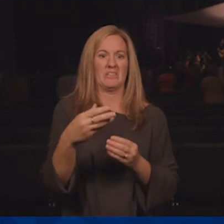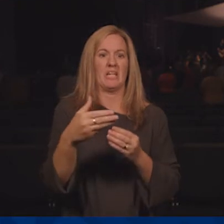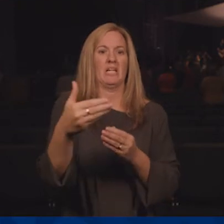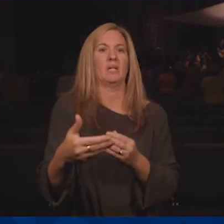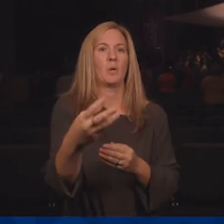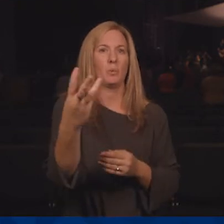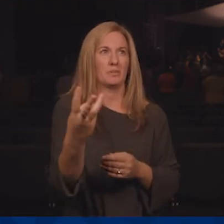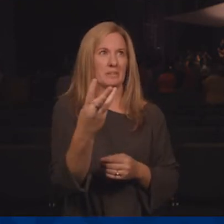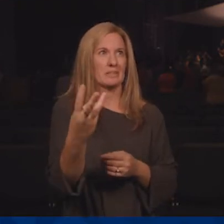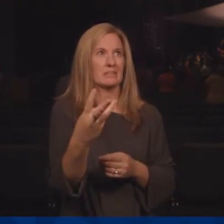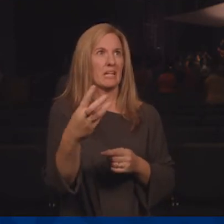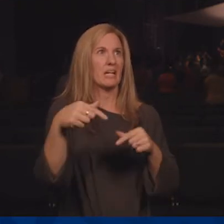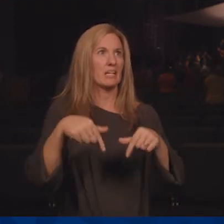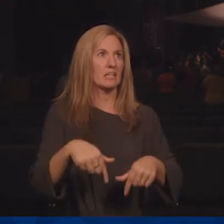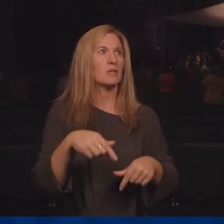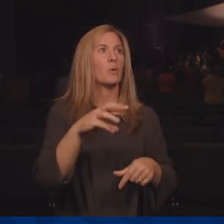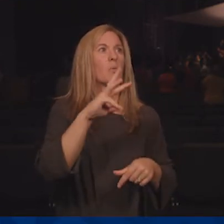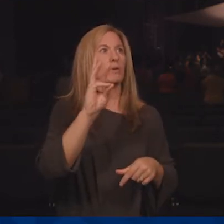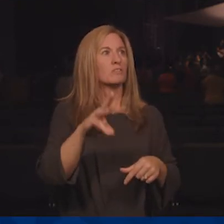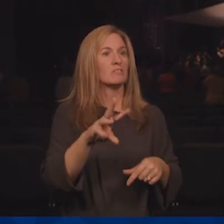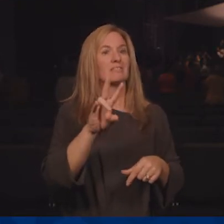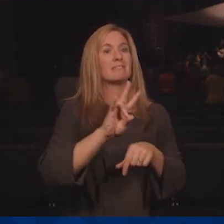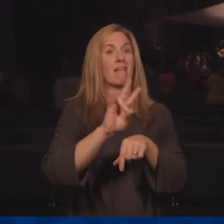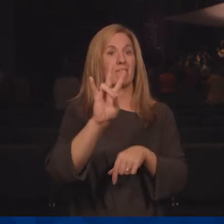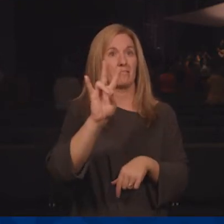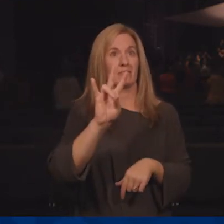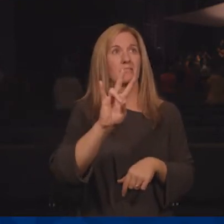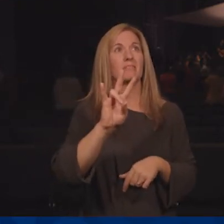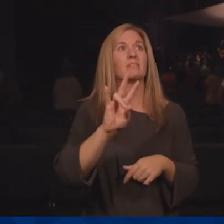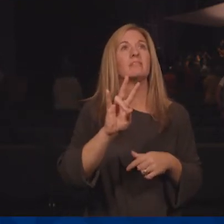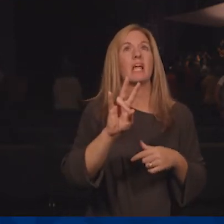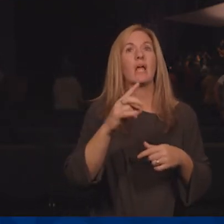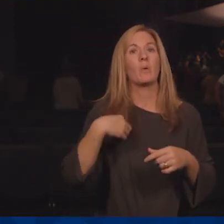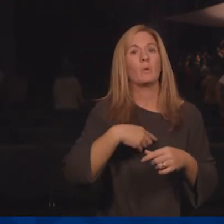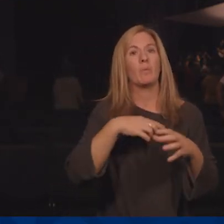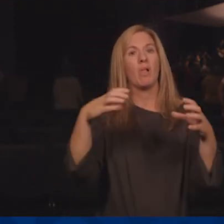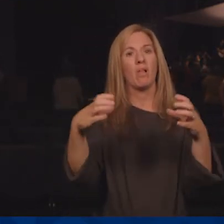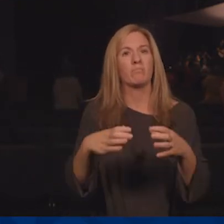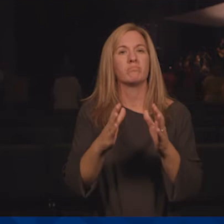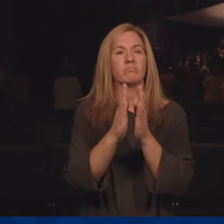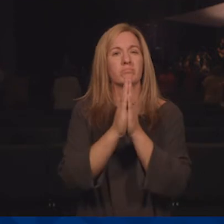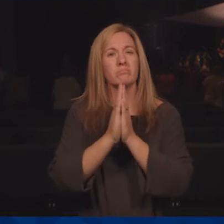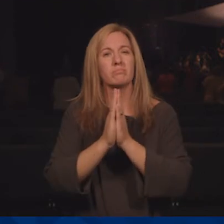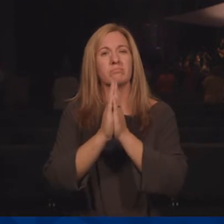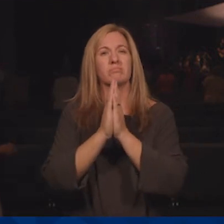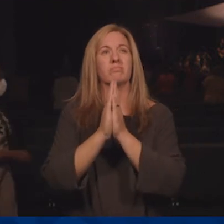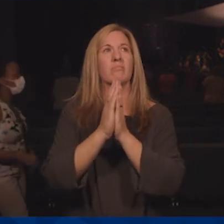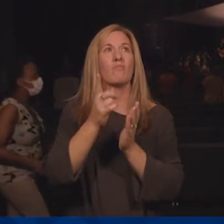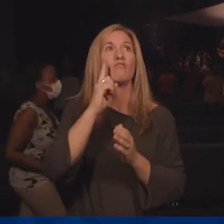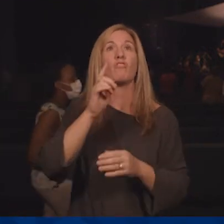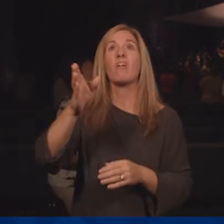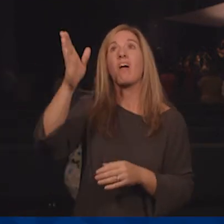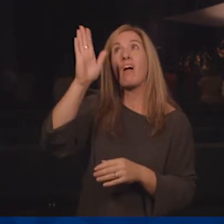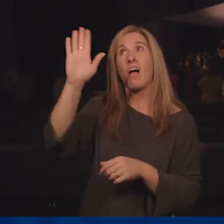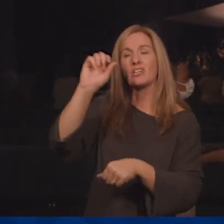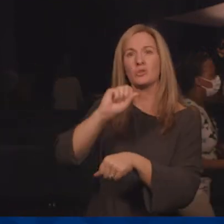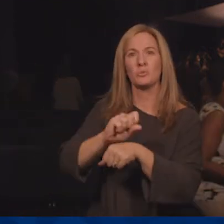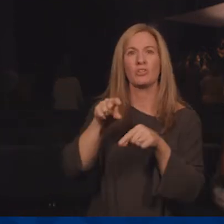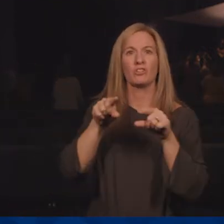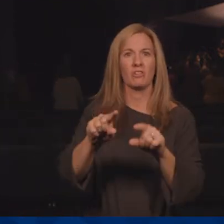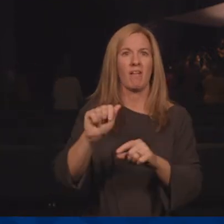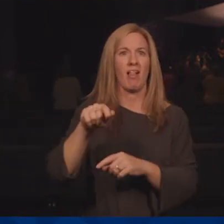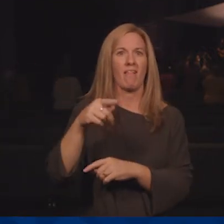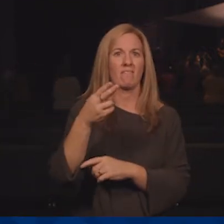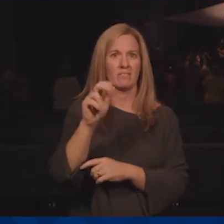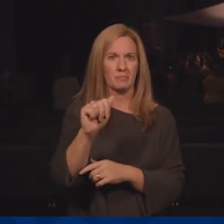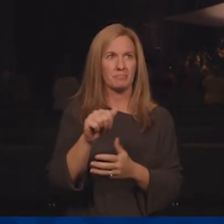here at Westerville, 7 p.m. Come on out and join us. Let's communally intercede for what God could do at Alpha.